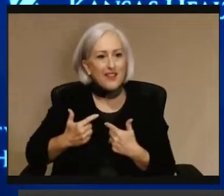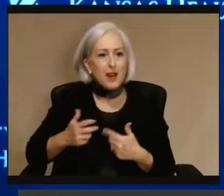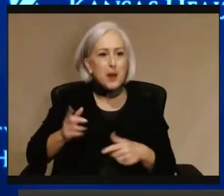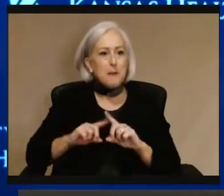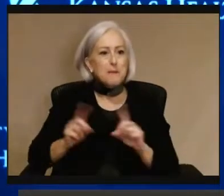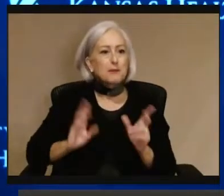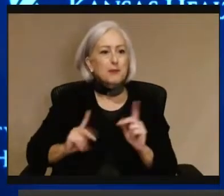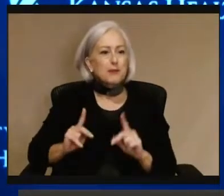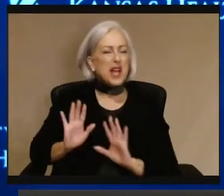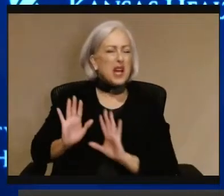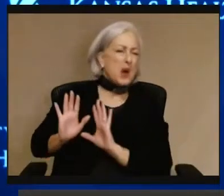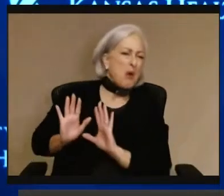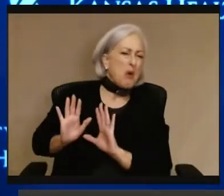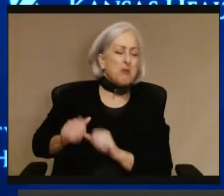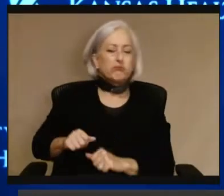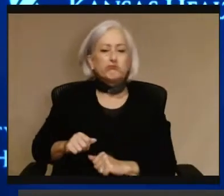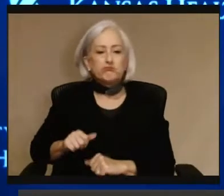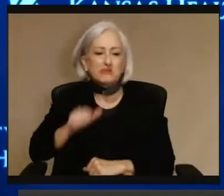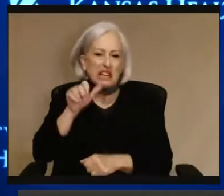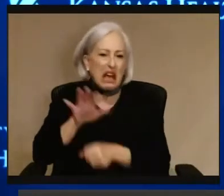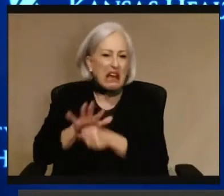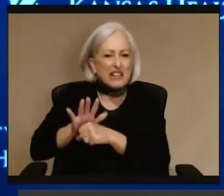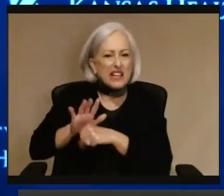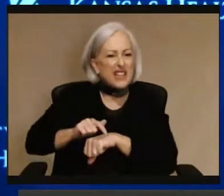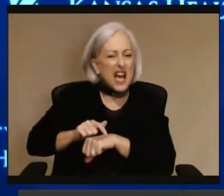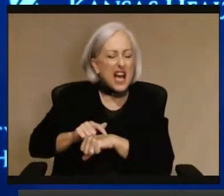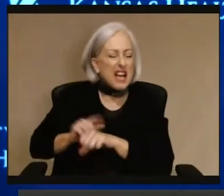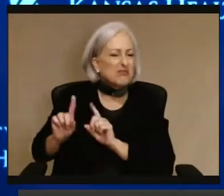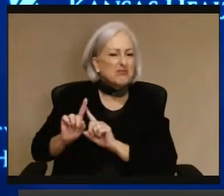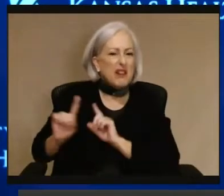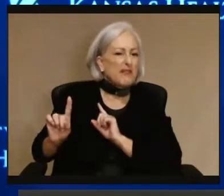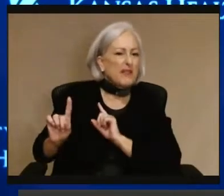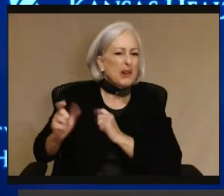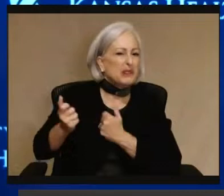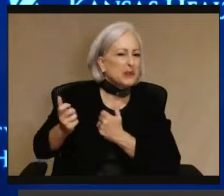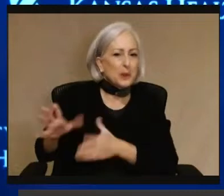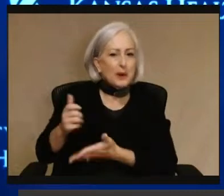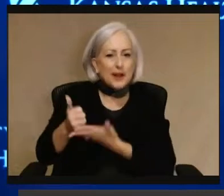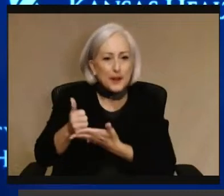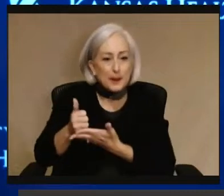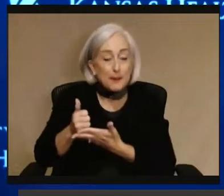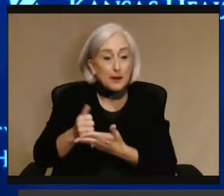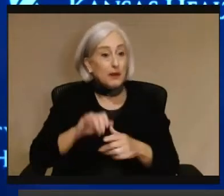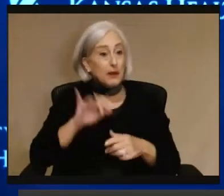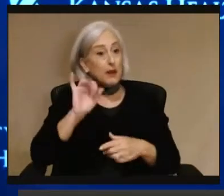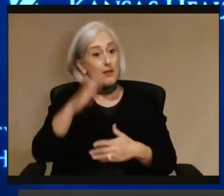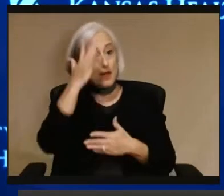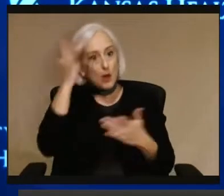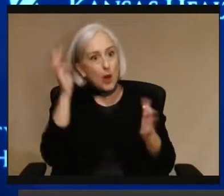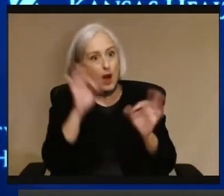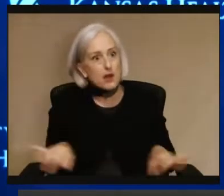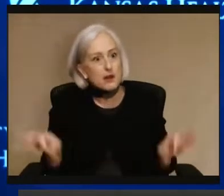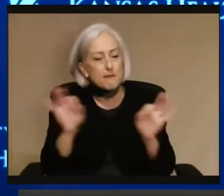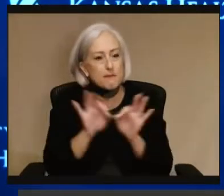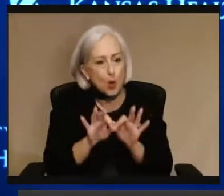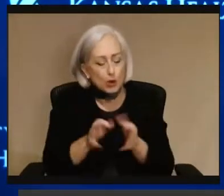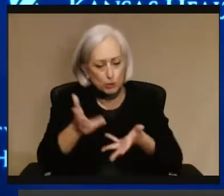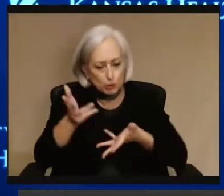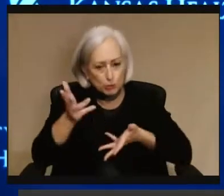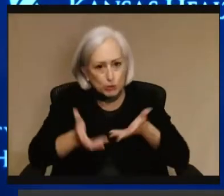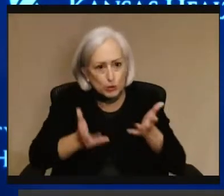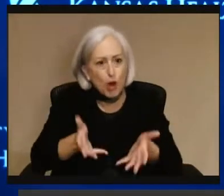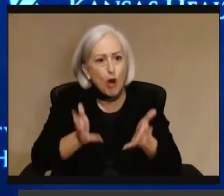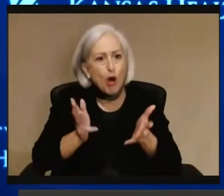good. I don't have time for that. And so this is how important this conversation is to have, and that we have to start looking at being proactive and